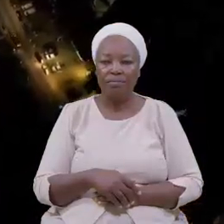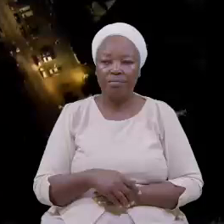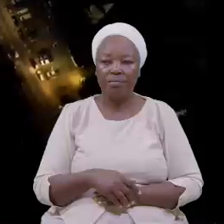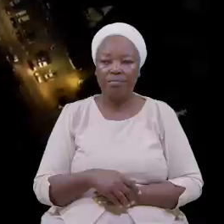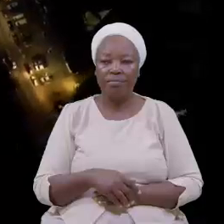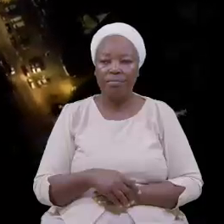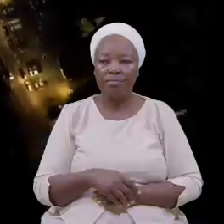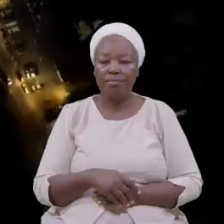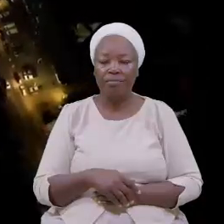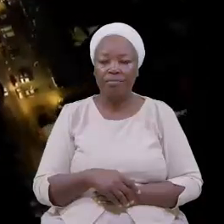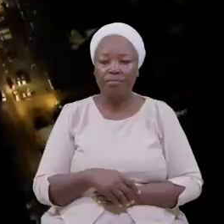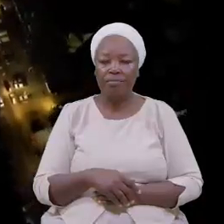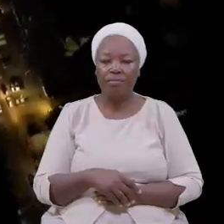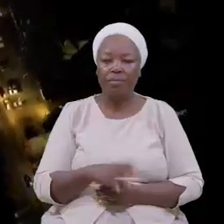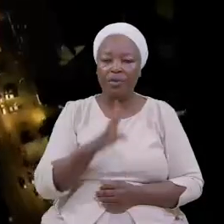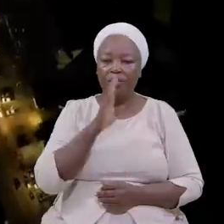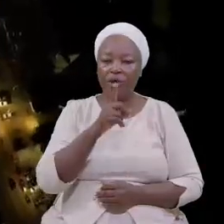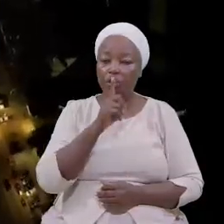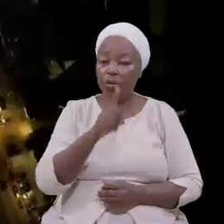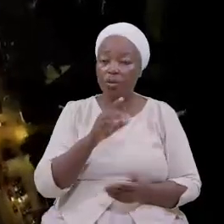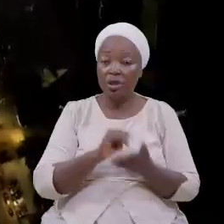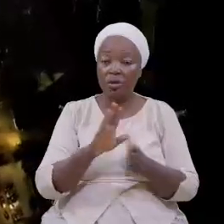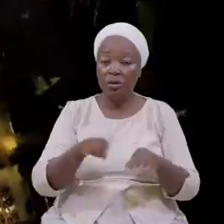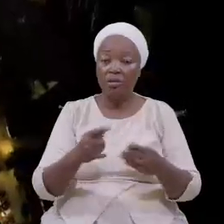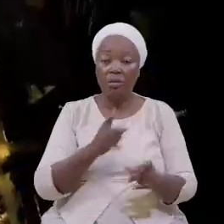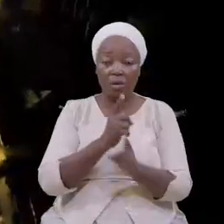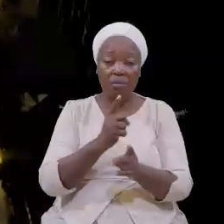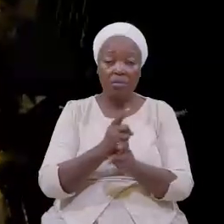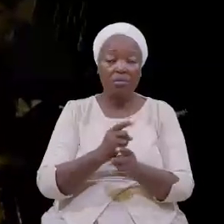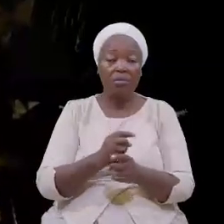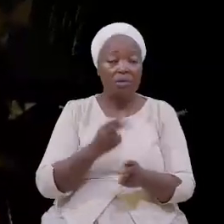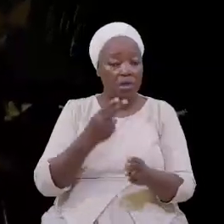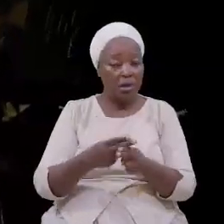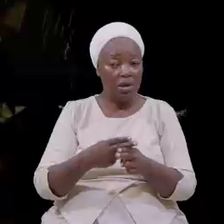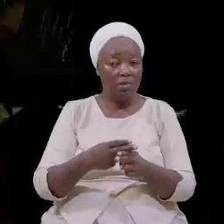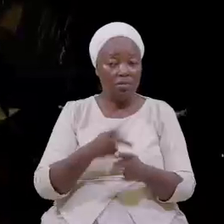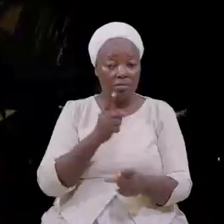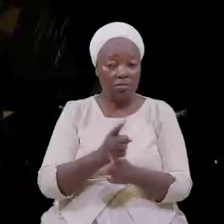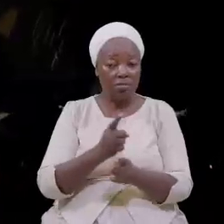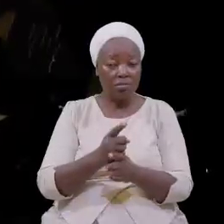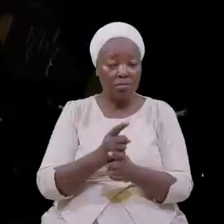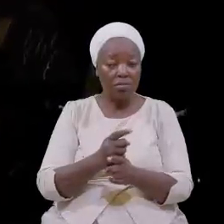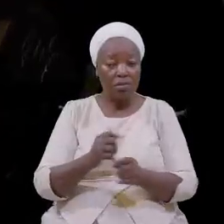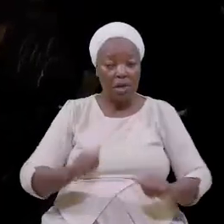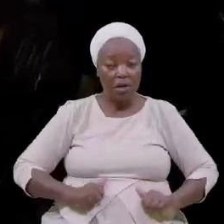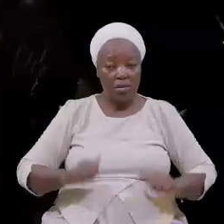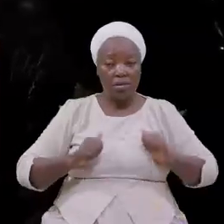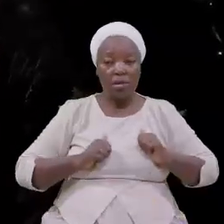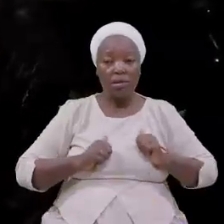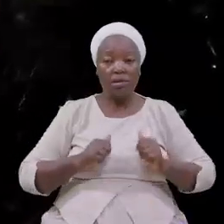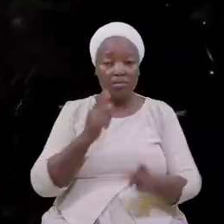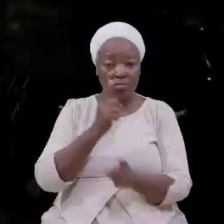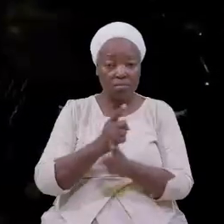Make sure you give your correct name, correct address, correct phone